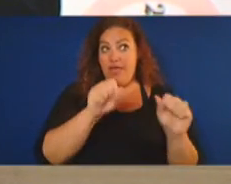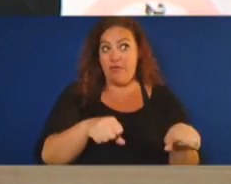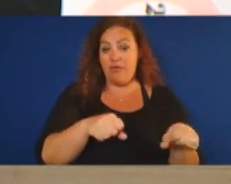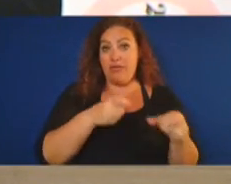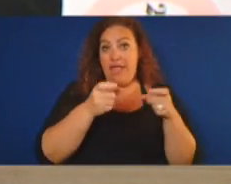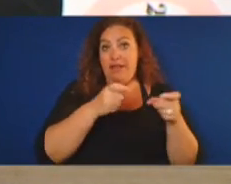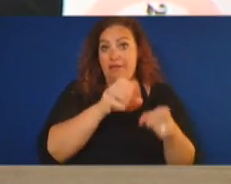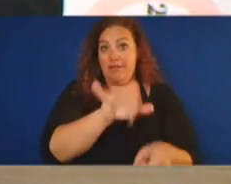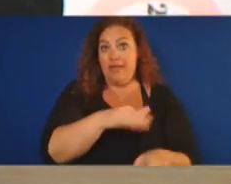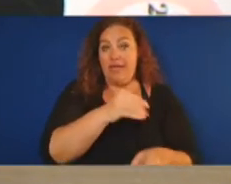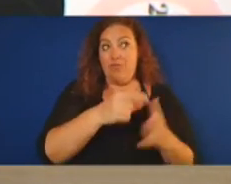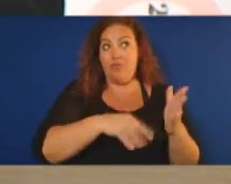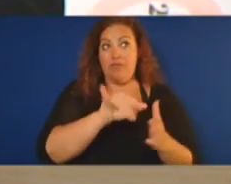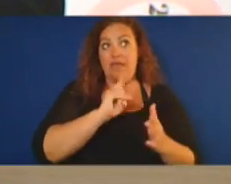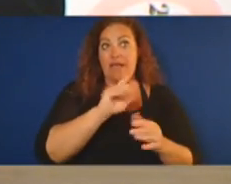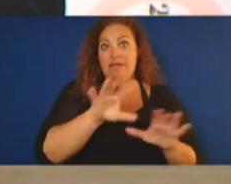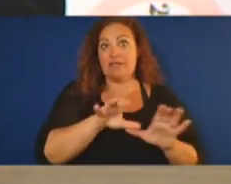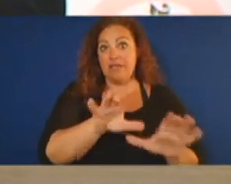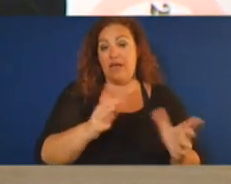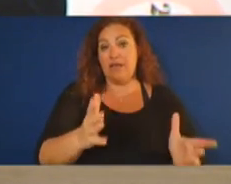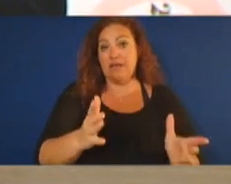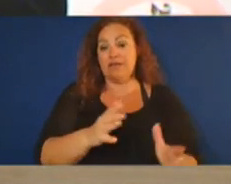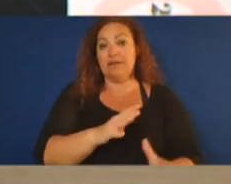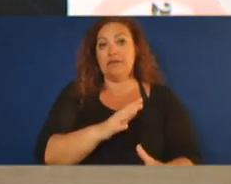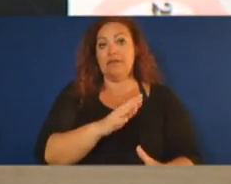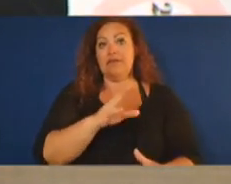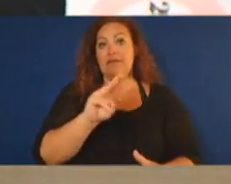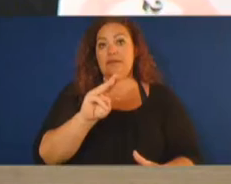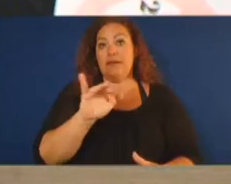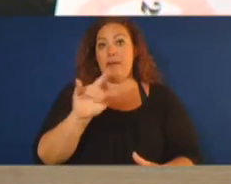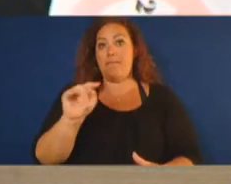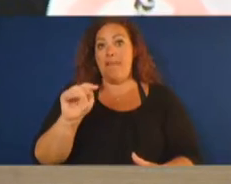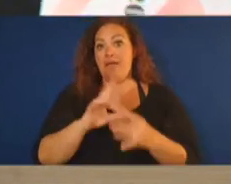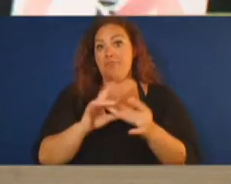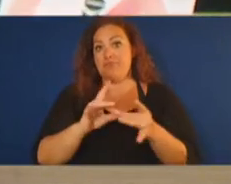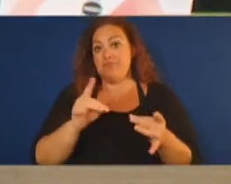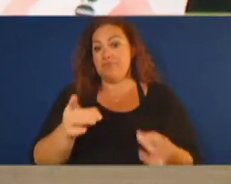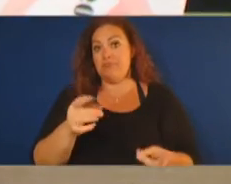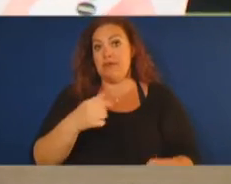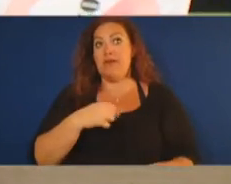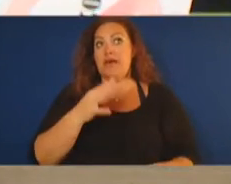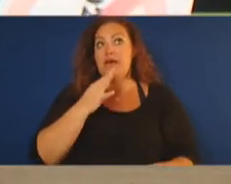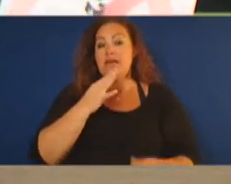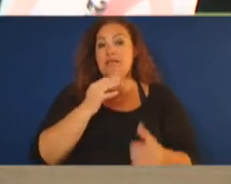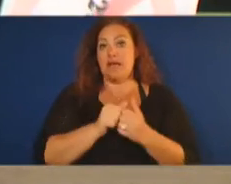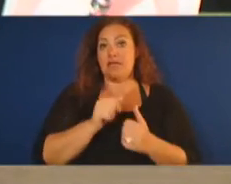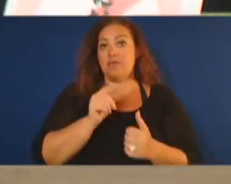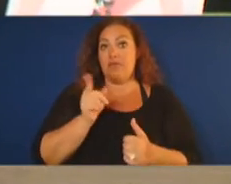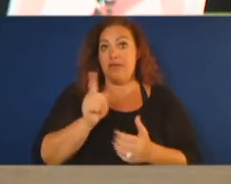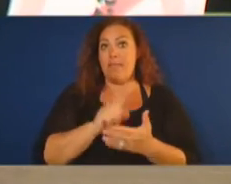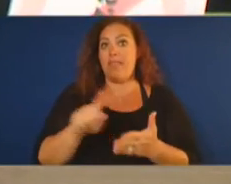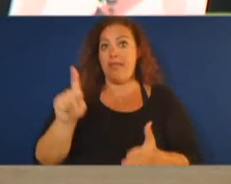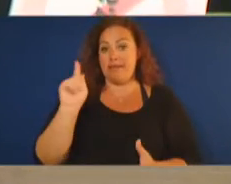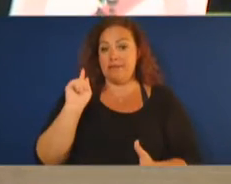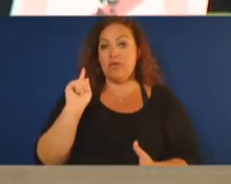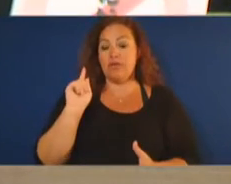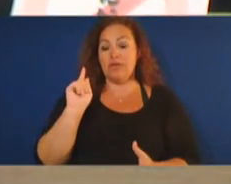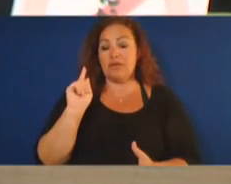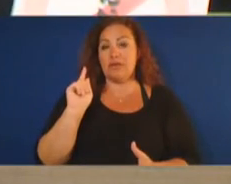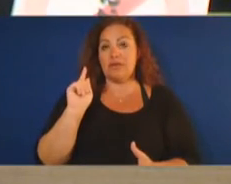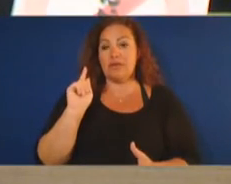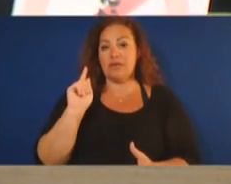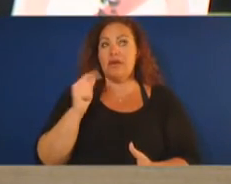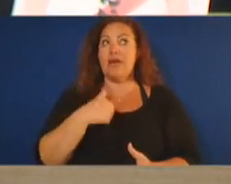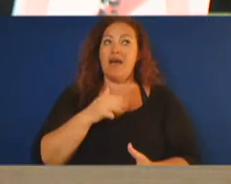that and what that actually does uh as Matt uh alluded to I did talk to him last week um I would